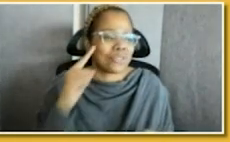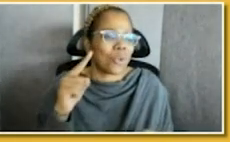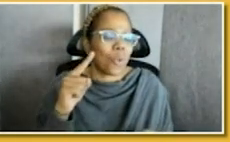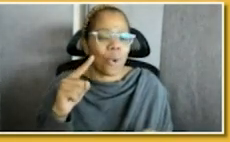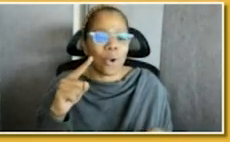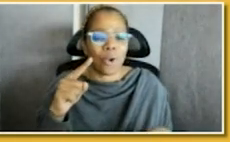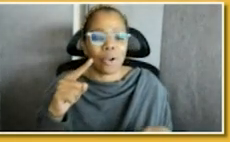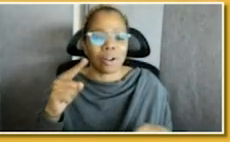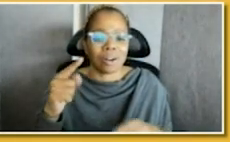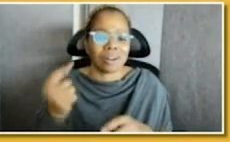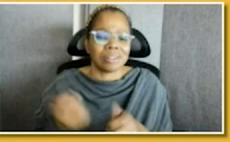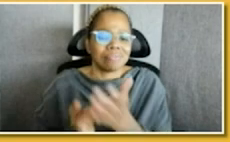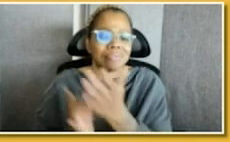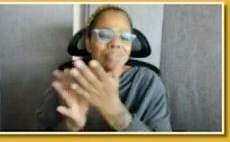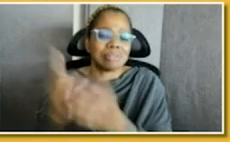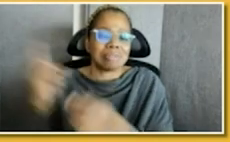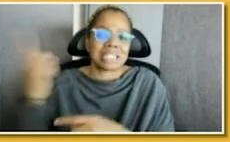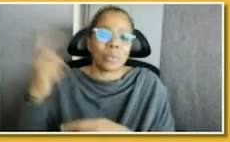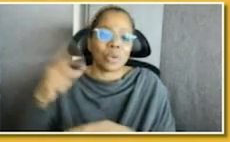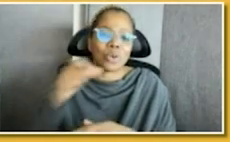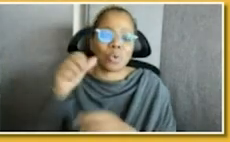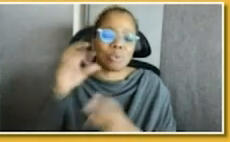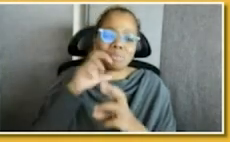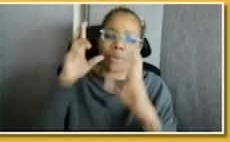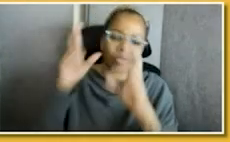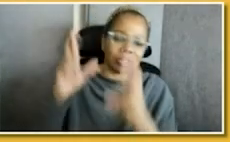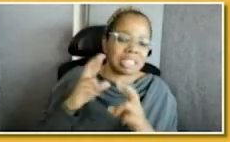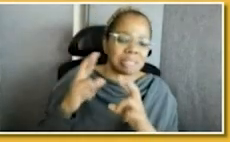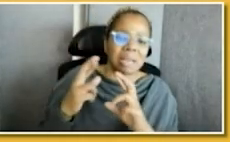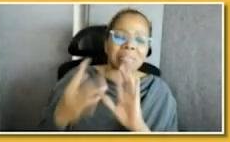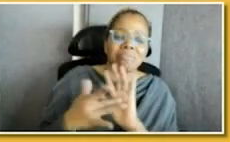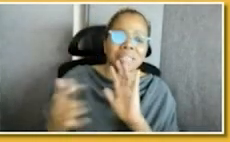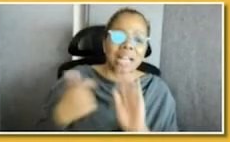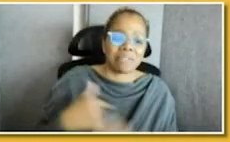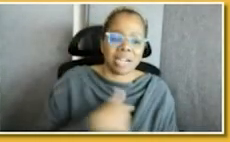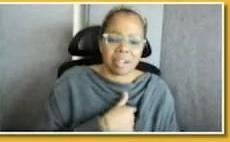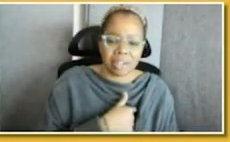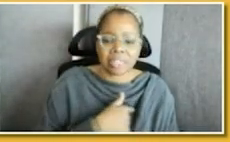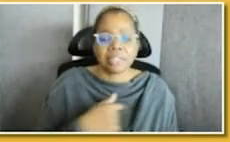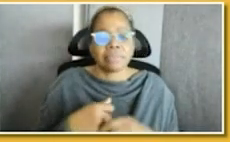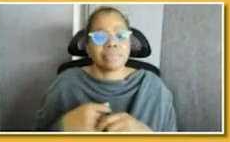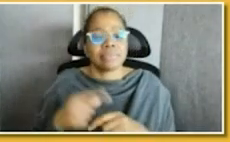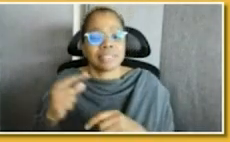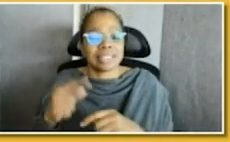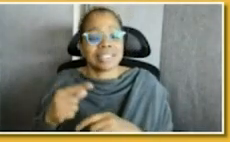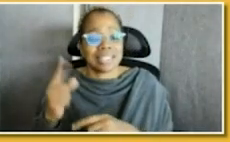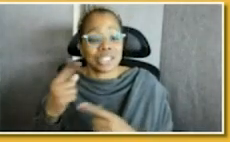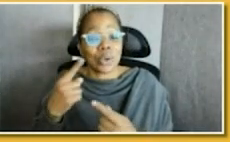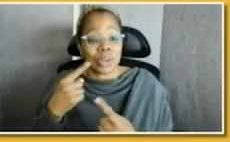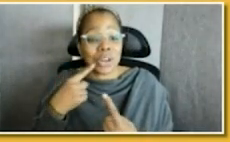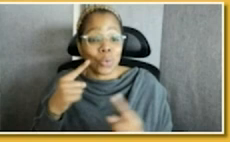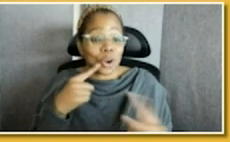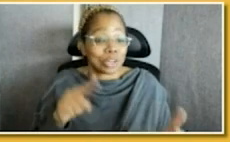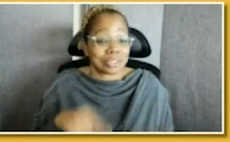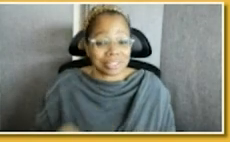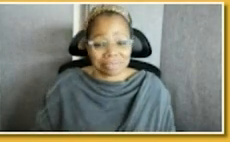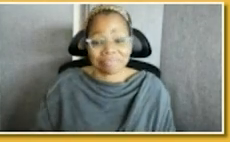respect. And that's what we got to change. So it works both ways. So that's what we got to go out and